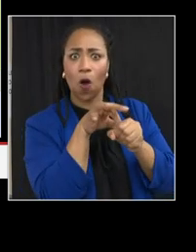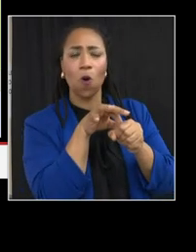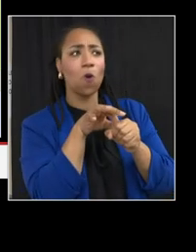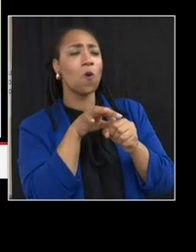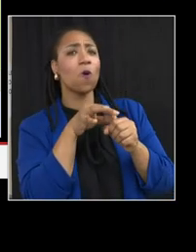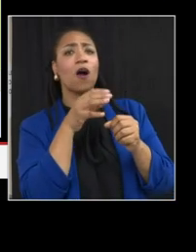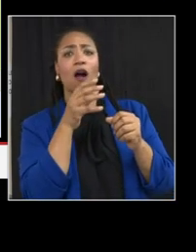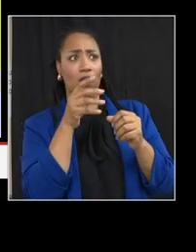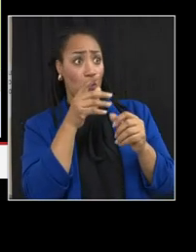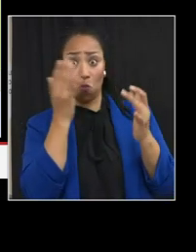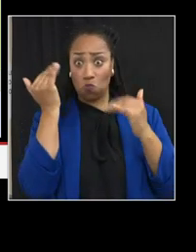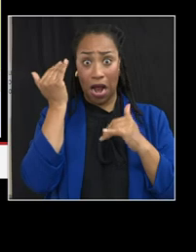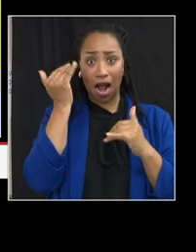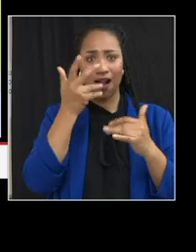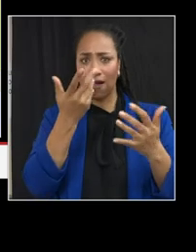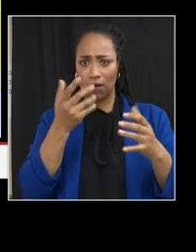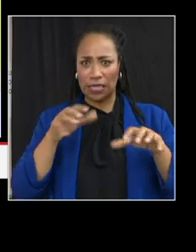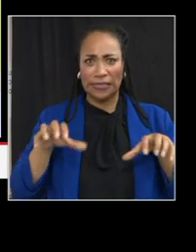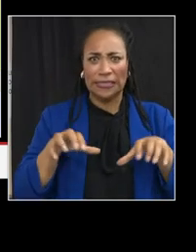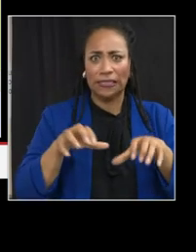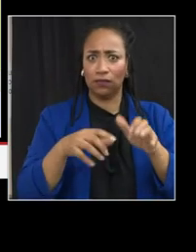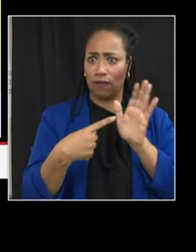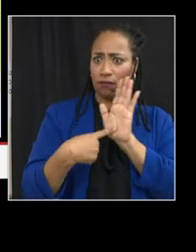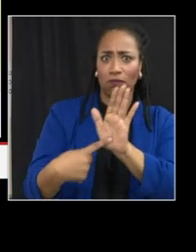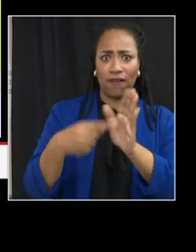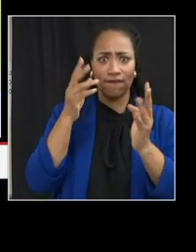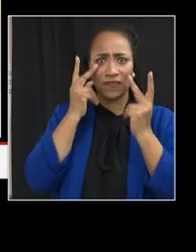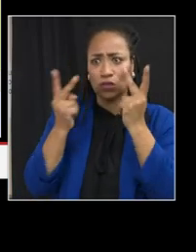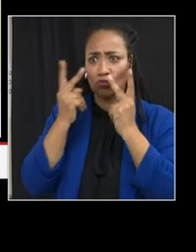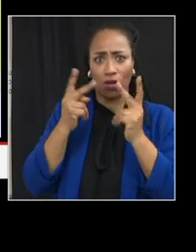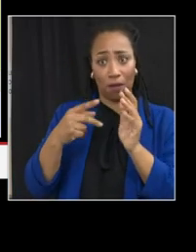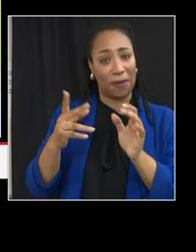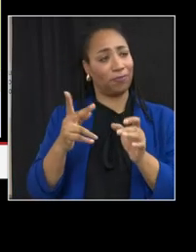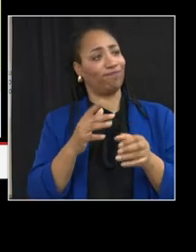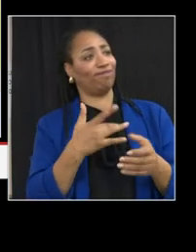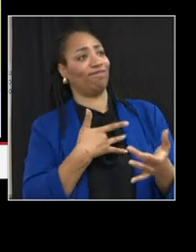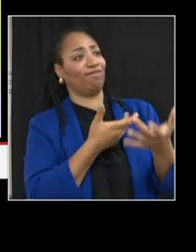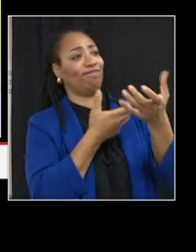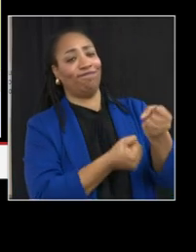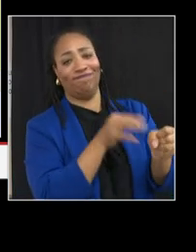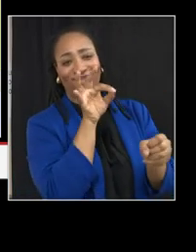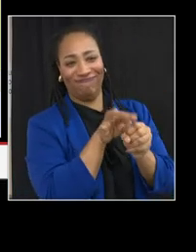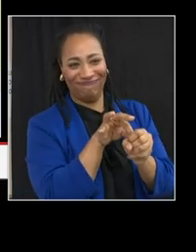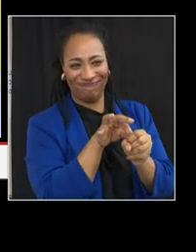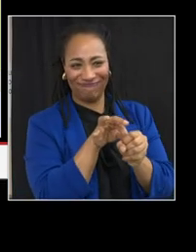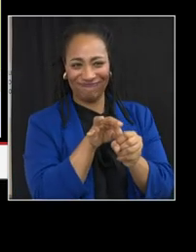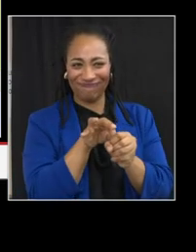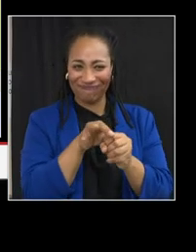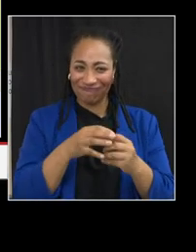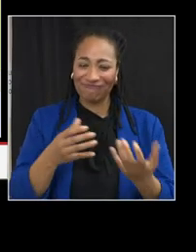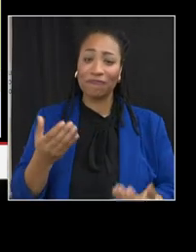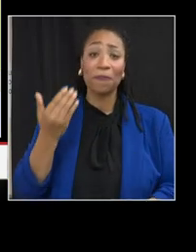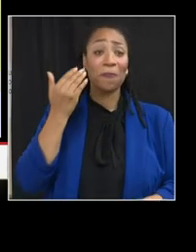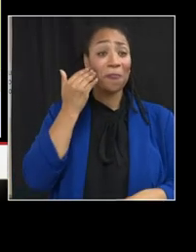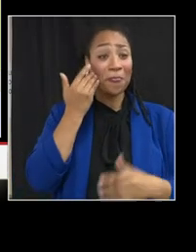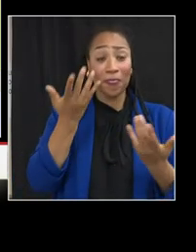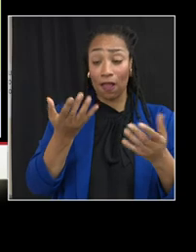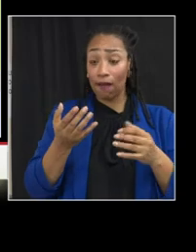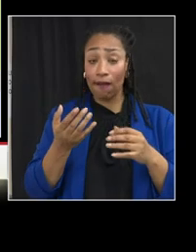that aren't good for them and their families, and they don't stay places that aren't good for them and their